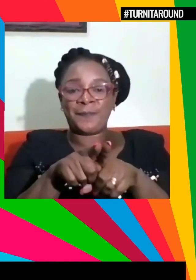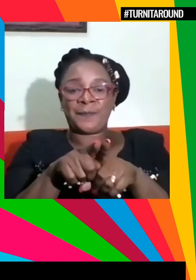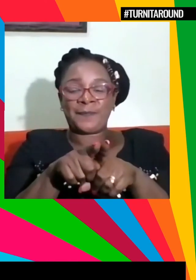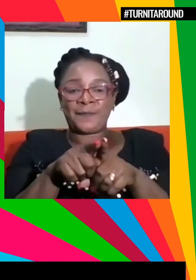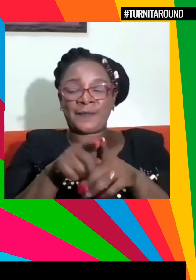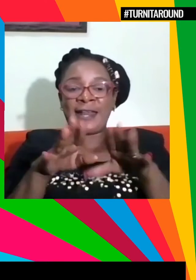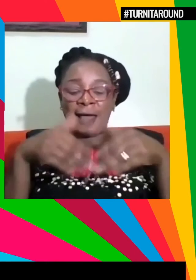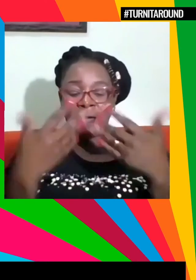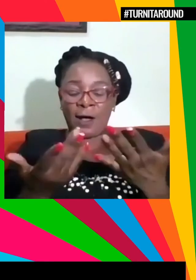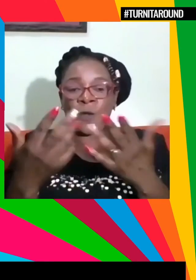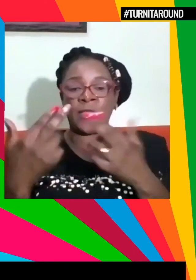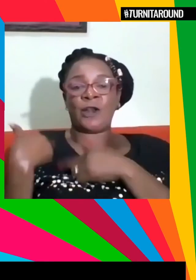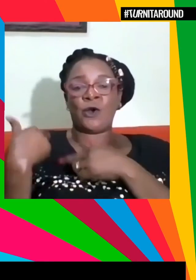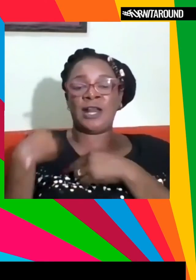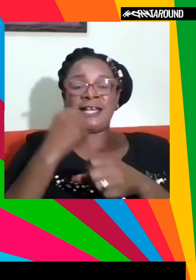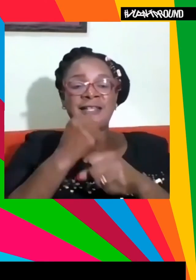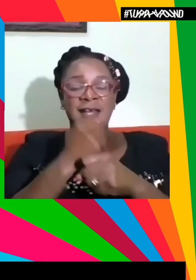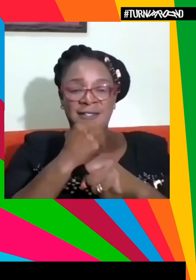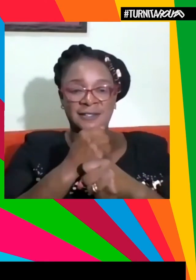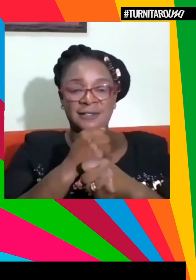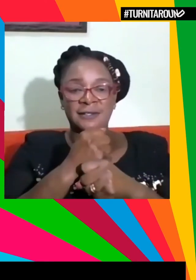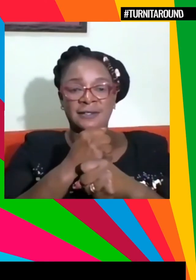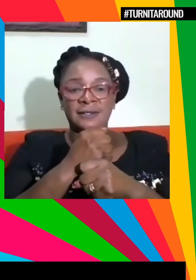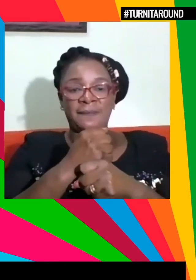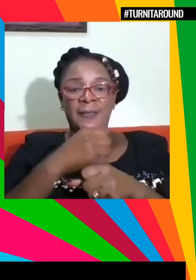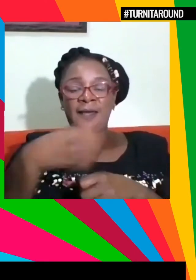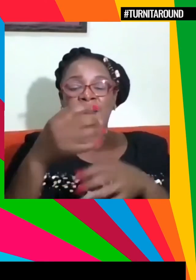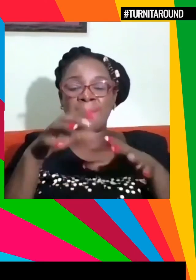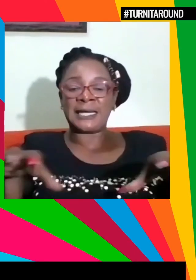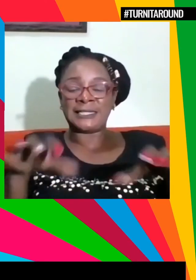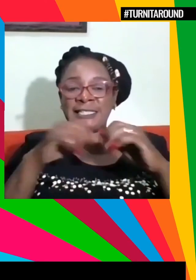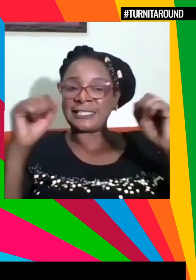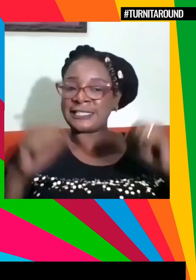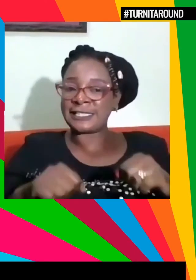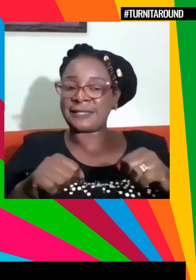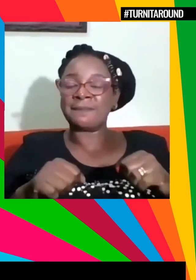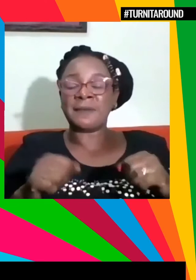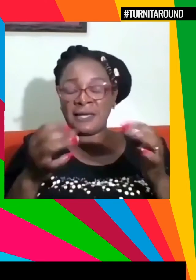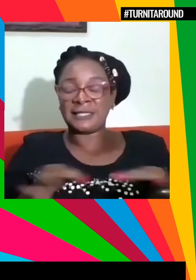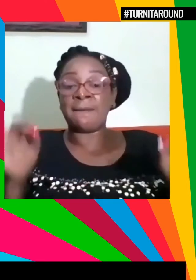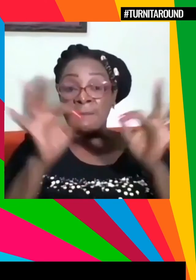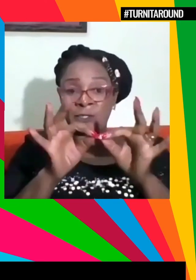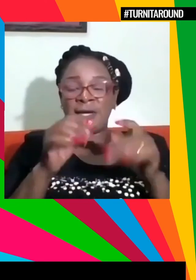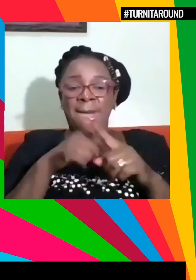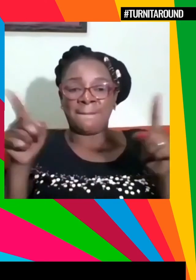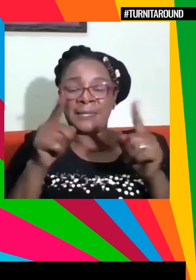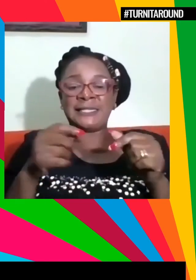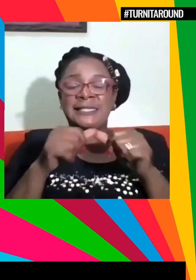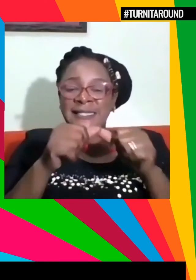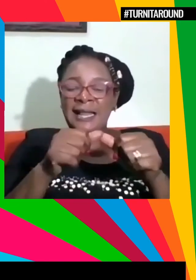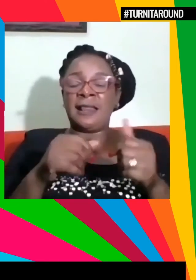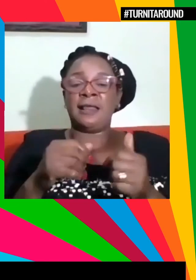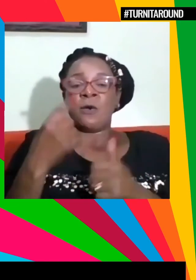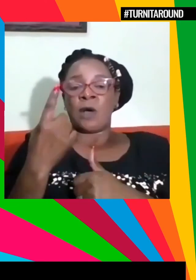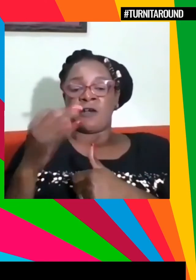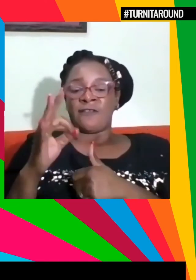the role that plays in market-based systems. It's obviously important. It is still one of the values